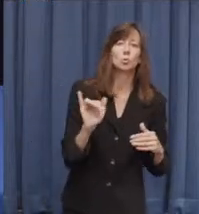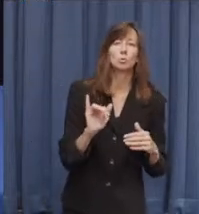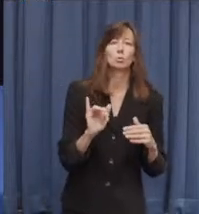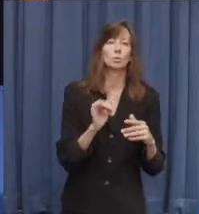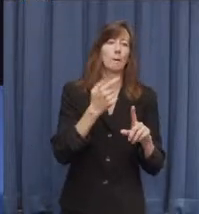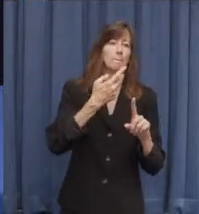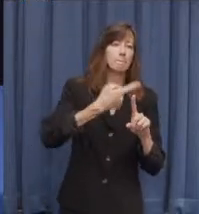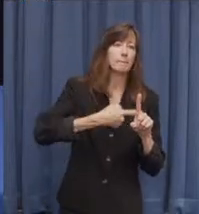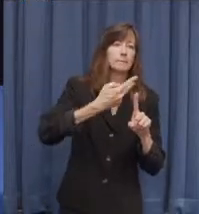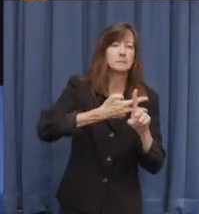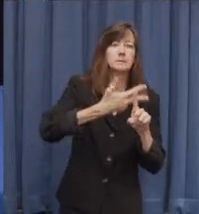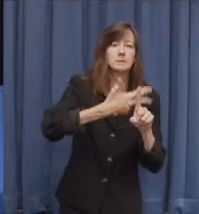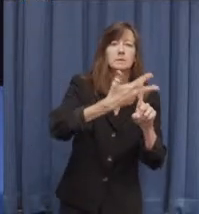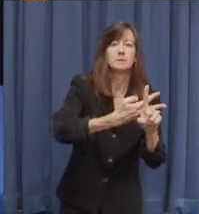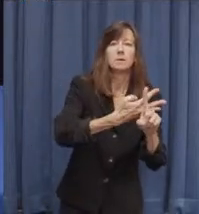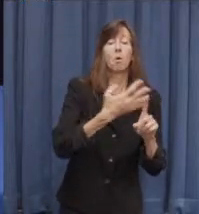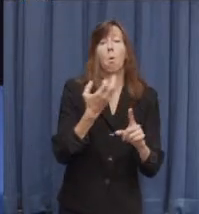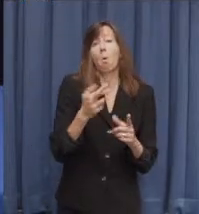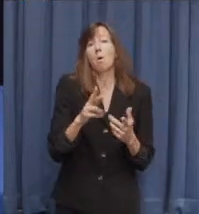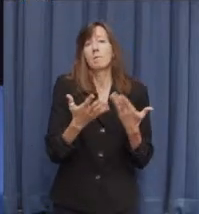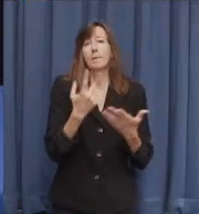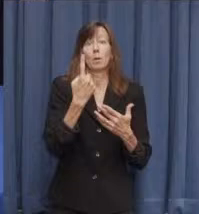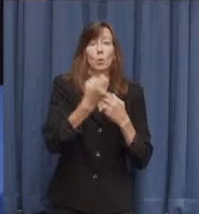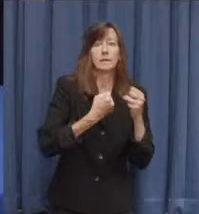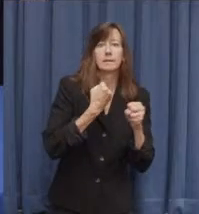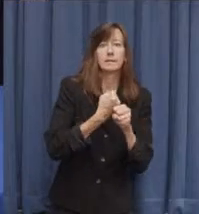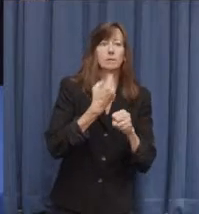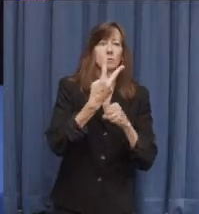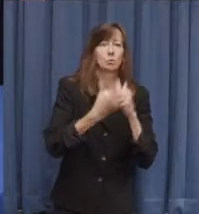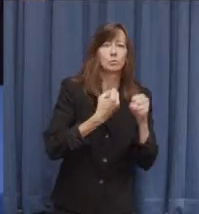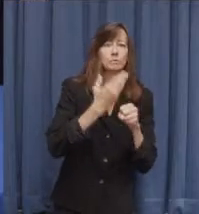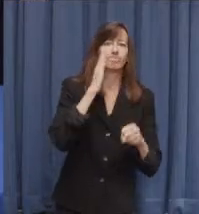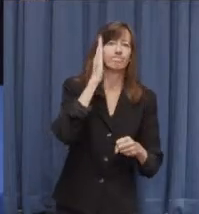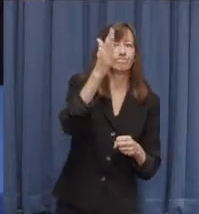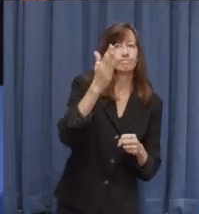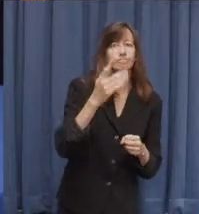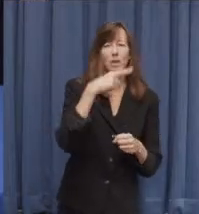like, as until we get to the point where we either have a